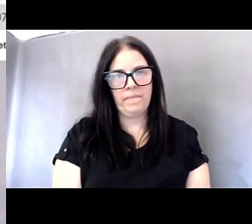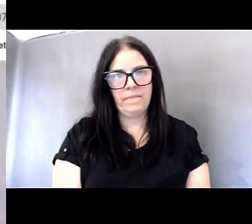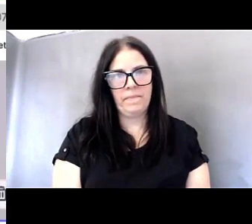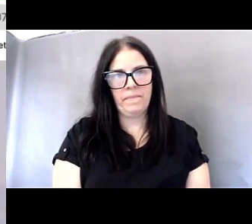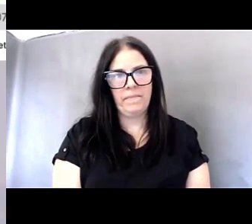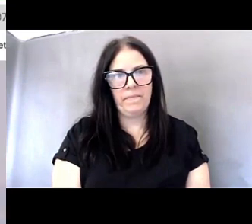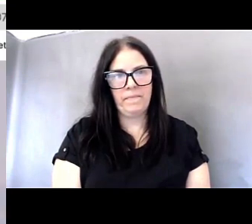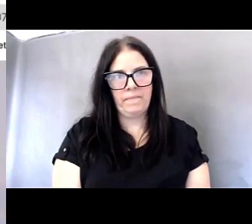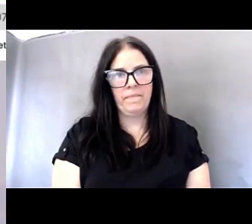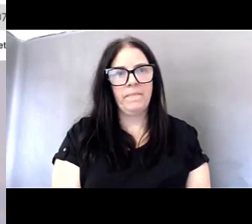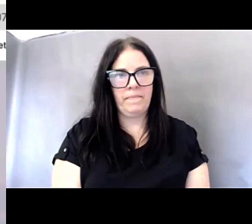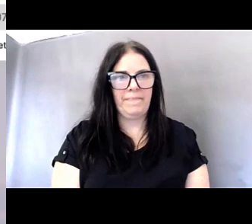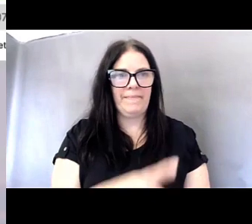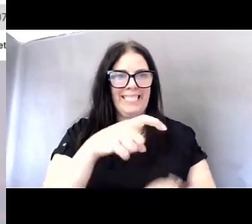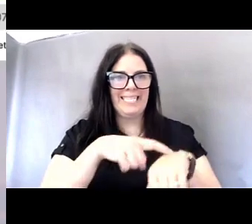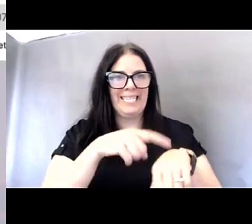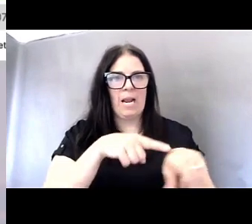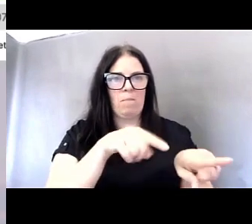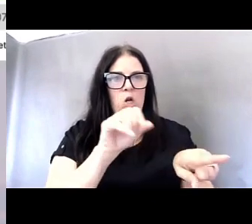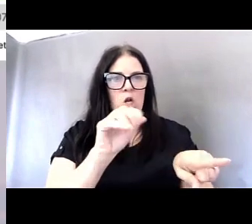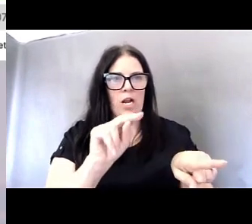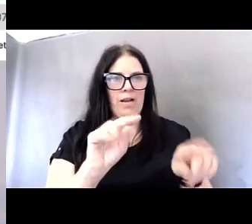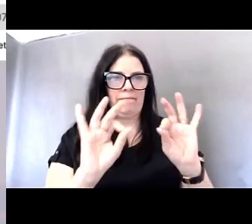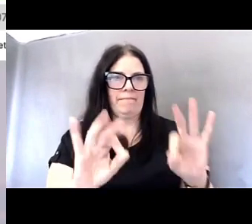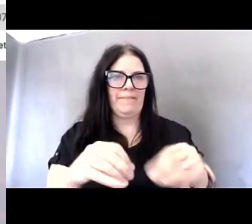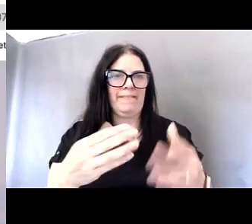Perfect. So we have the timer going.